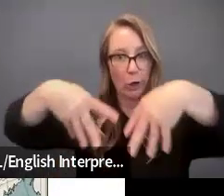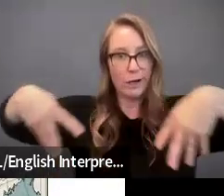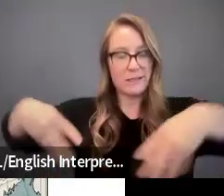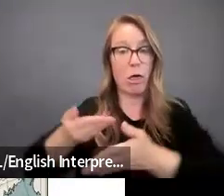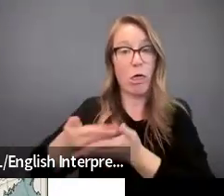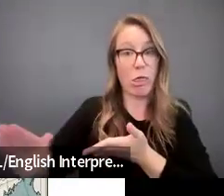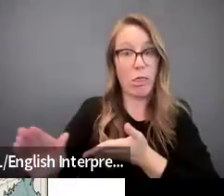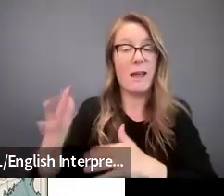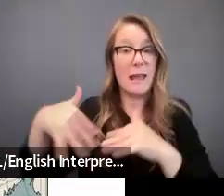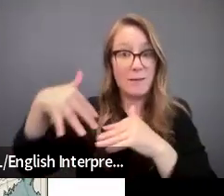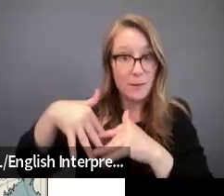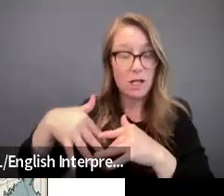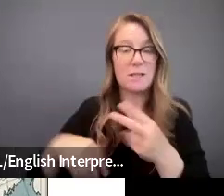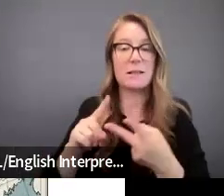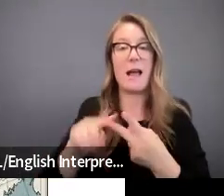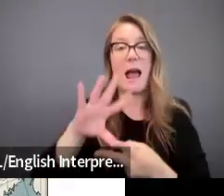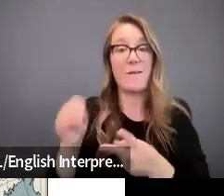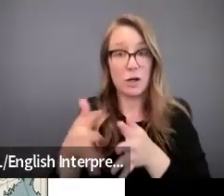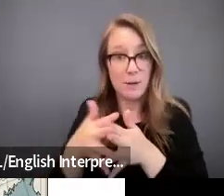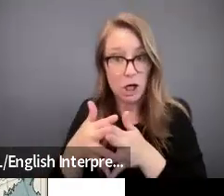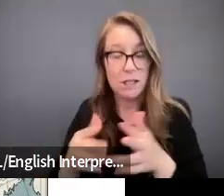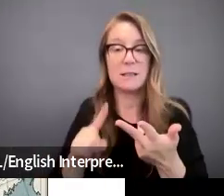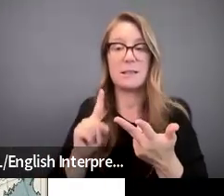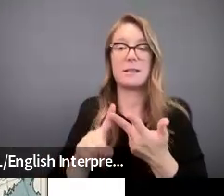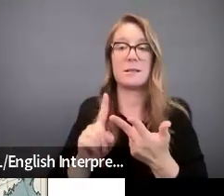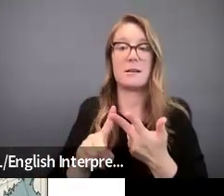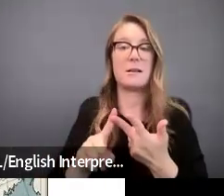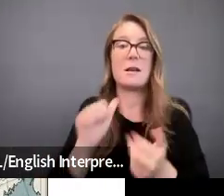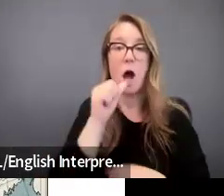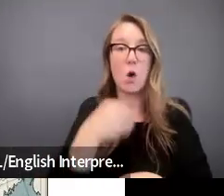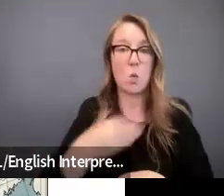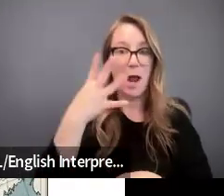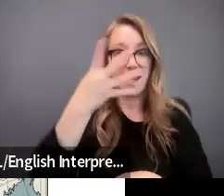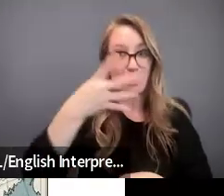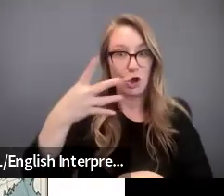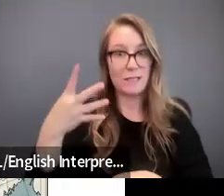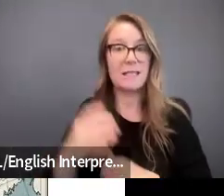Native Americans, African Americans, and non-white